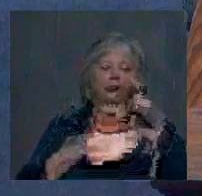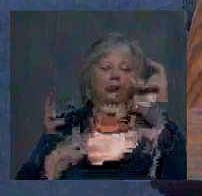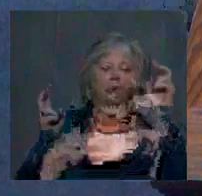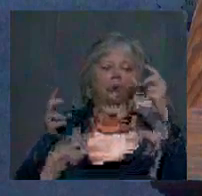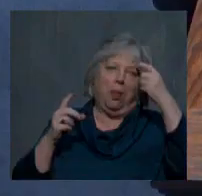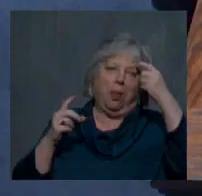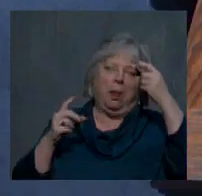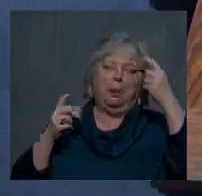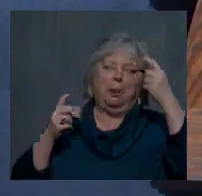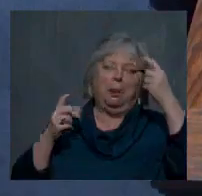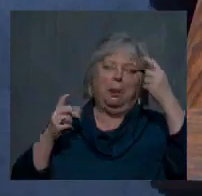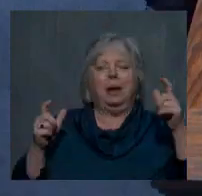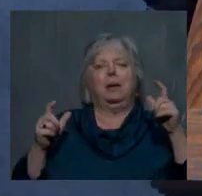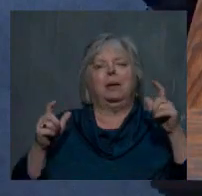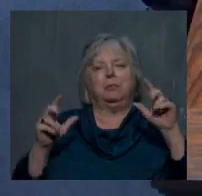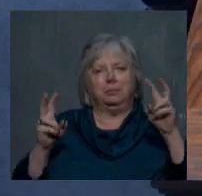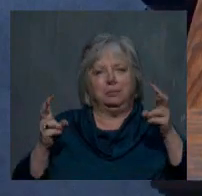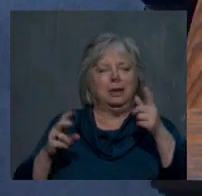And we're going to